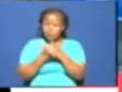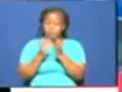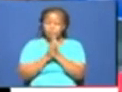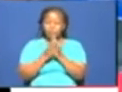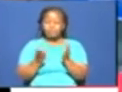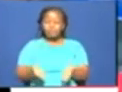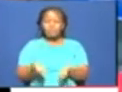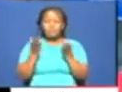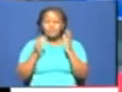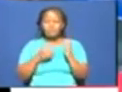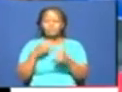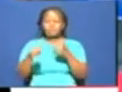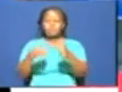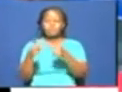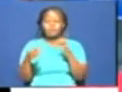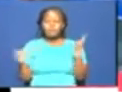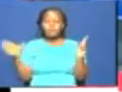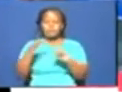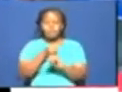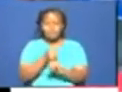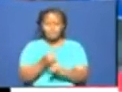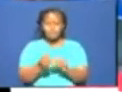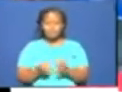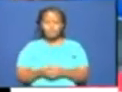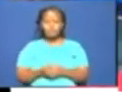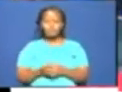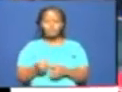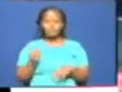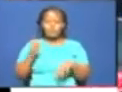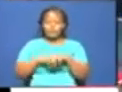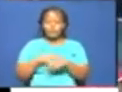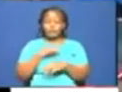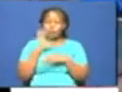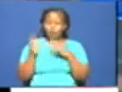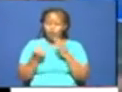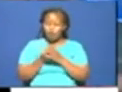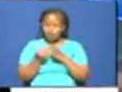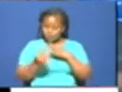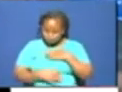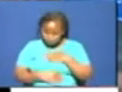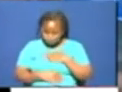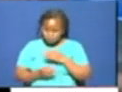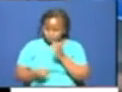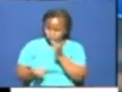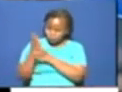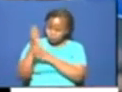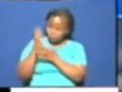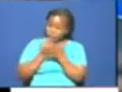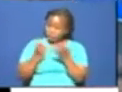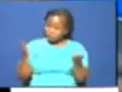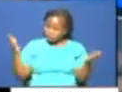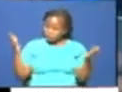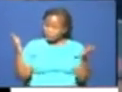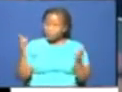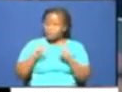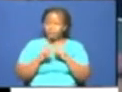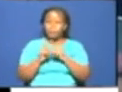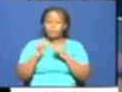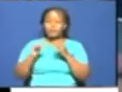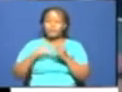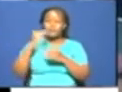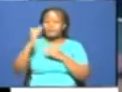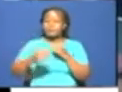existing accomplishments. When one administration sets up something, the next knocks it